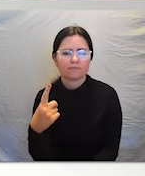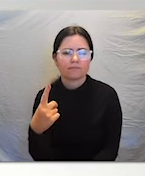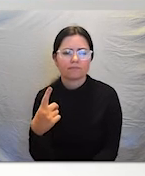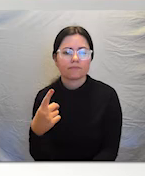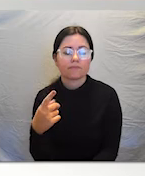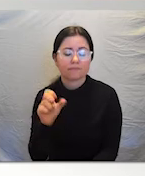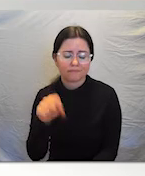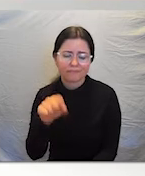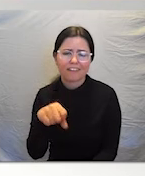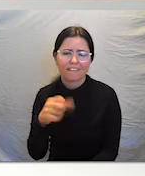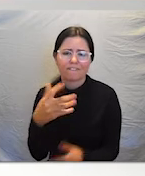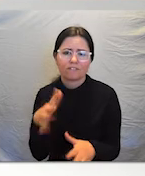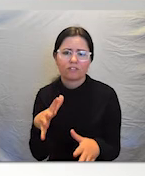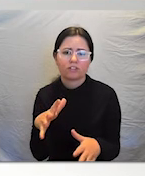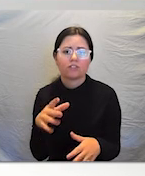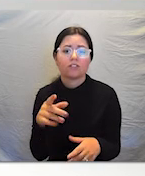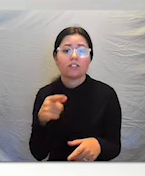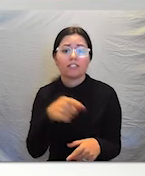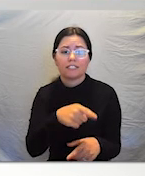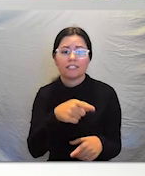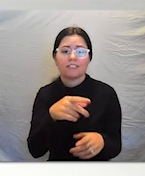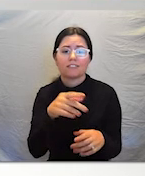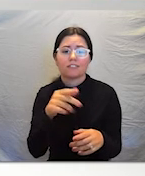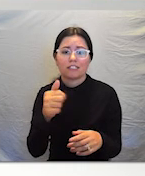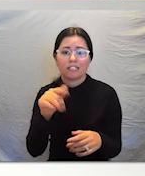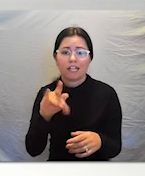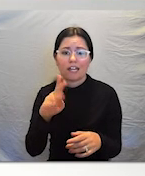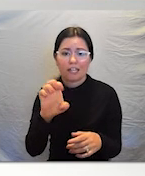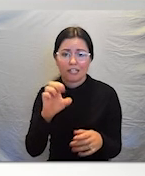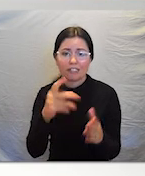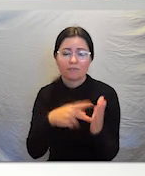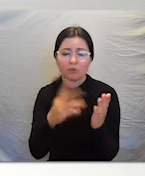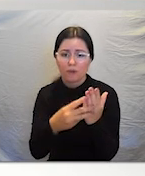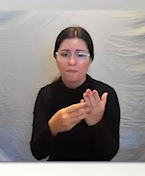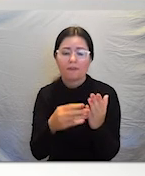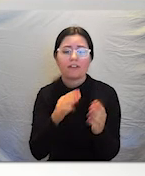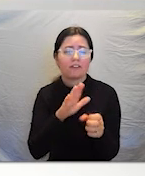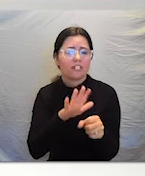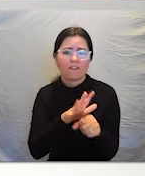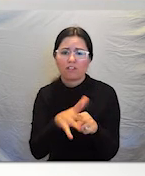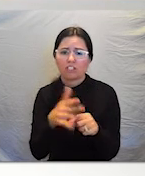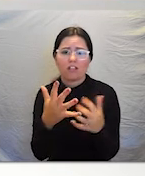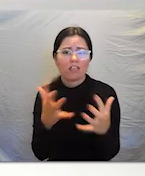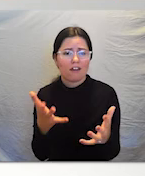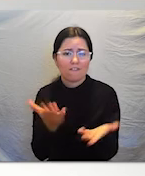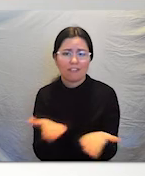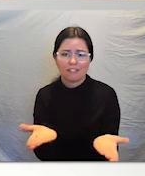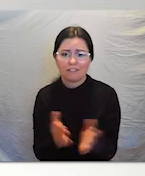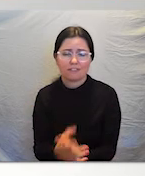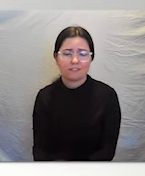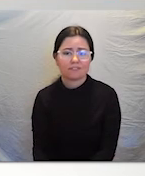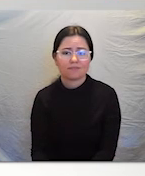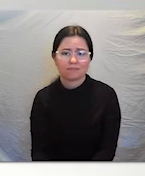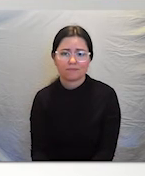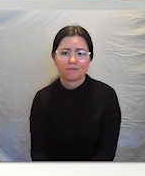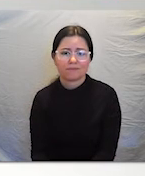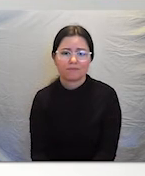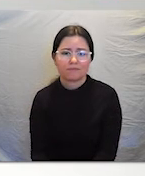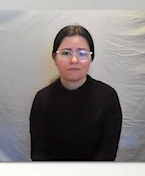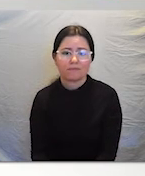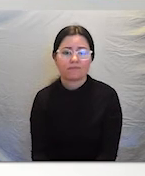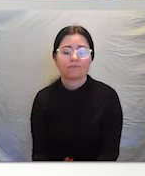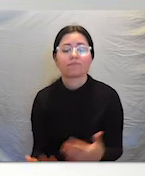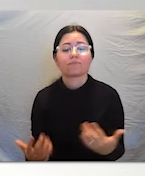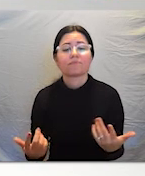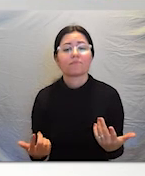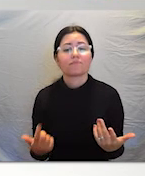very general. It covers almost everything it could be used in. You find employers more willing